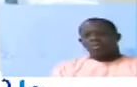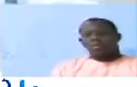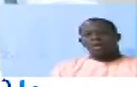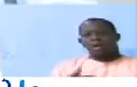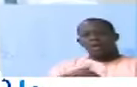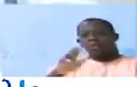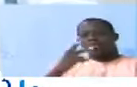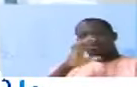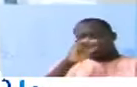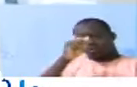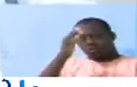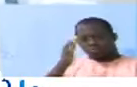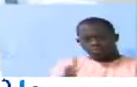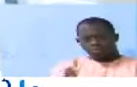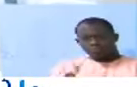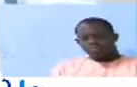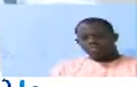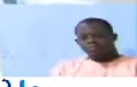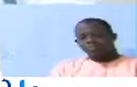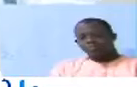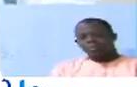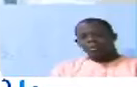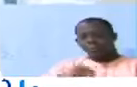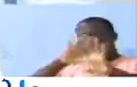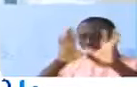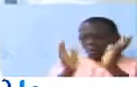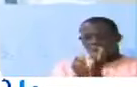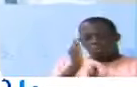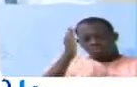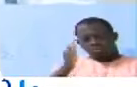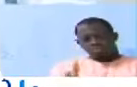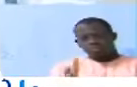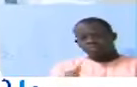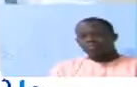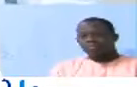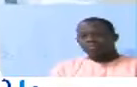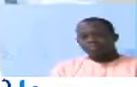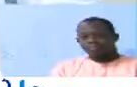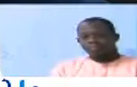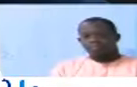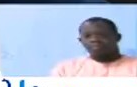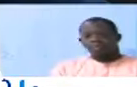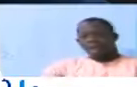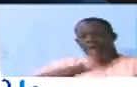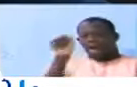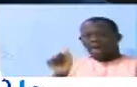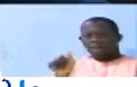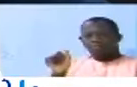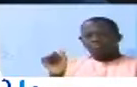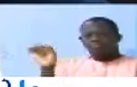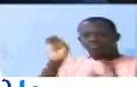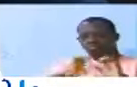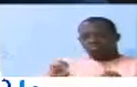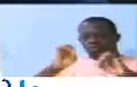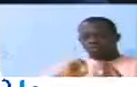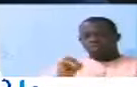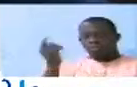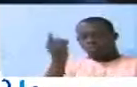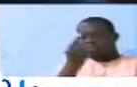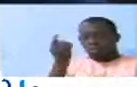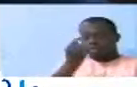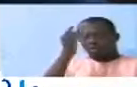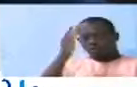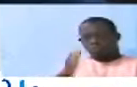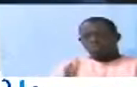truth. Nte Tonya Lefola. Nte Tonya Lefola. The whole truth. Tonya Be. Tonya Be. And nothing but the truth. Nte Femfola Memmanke